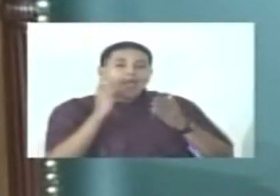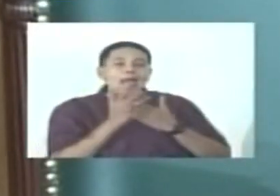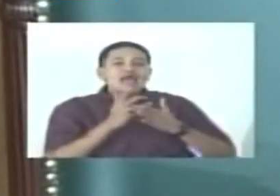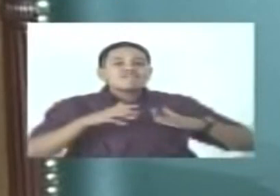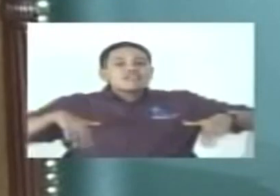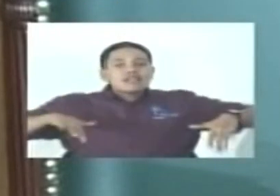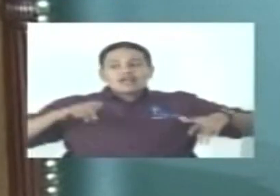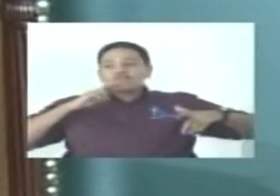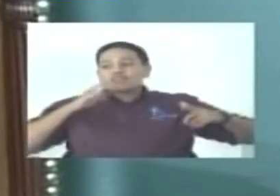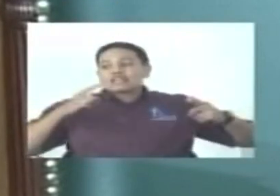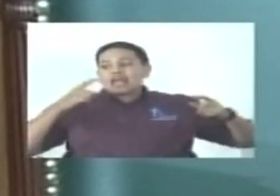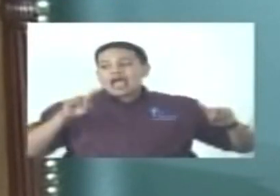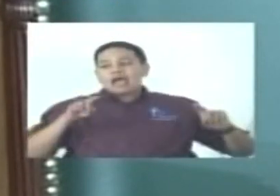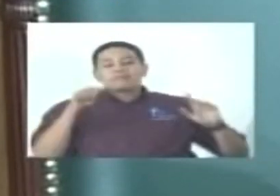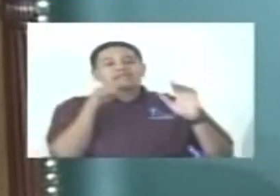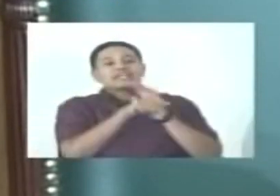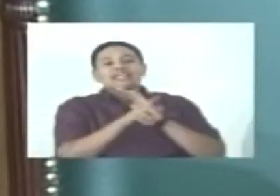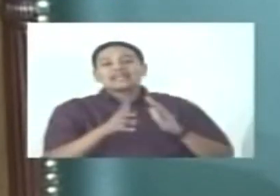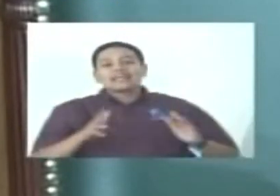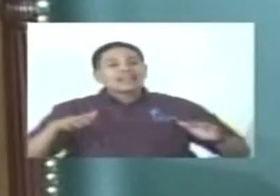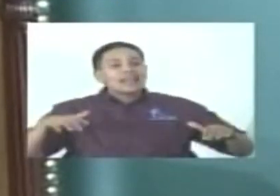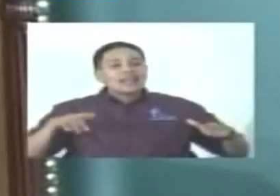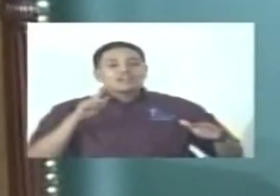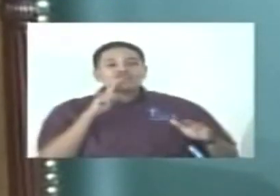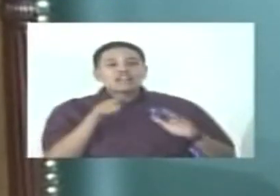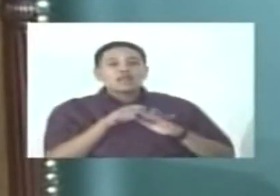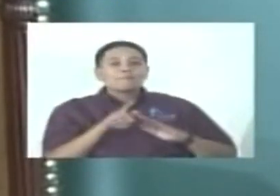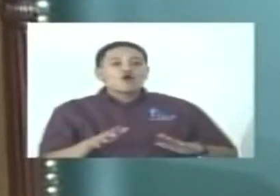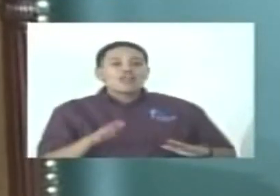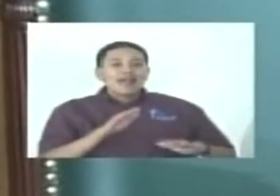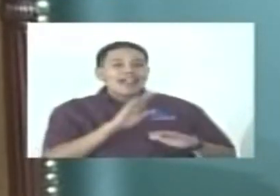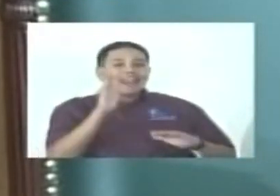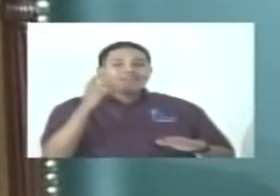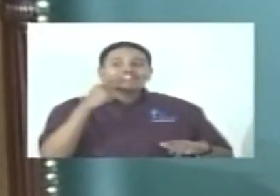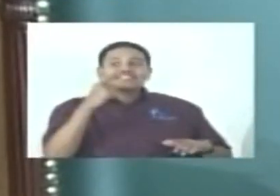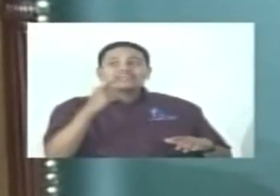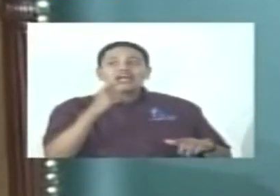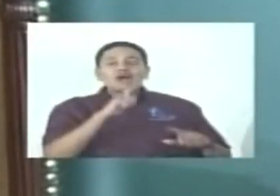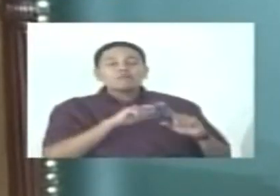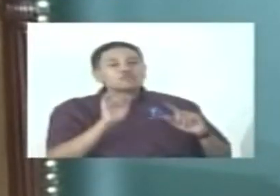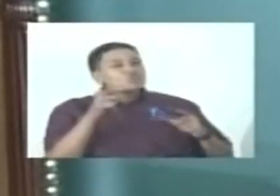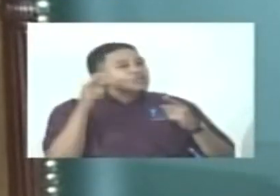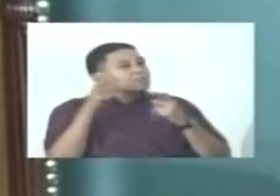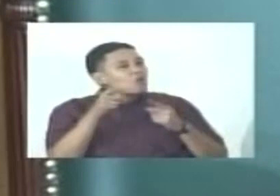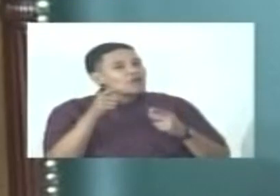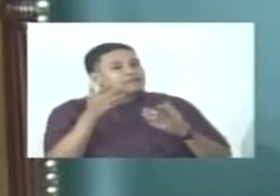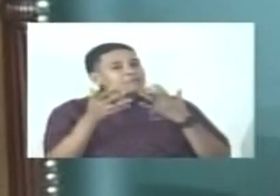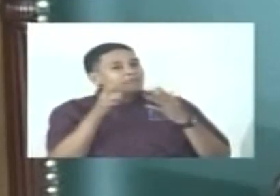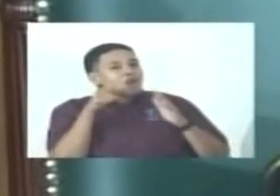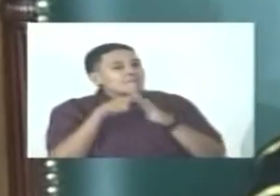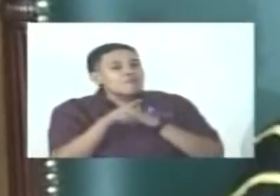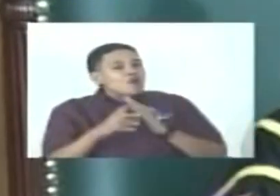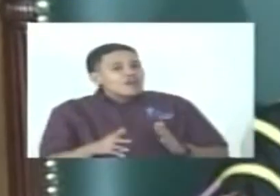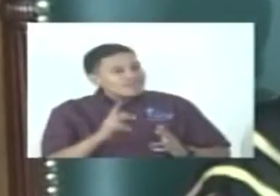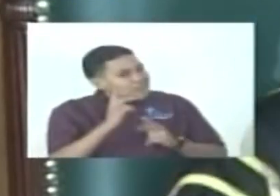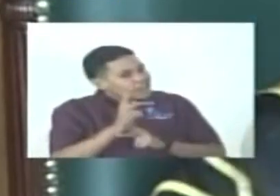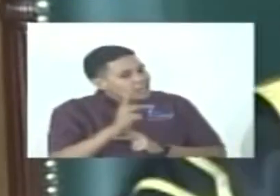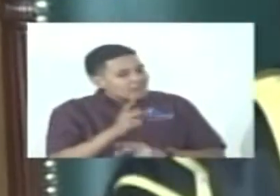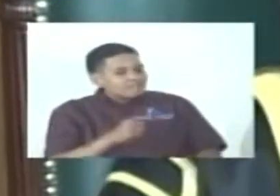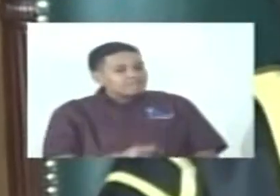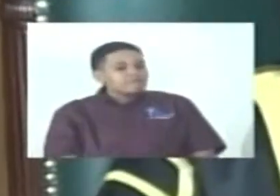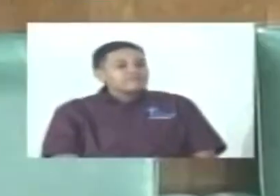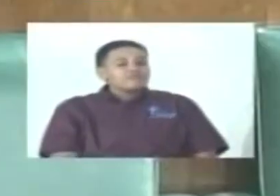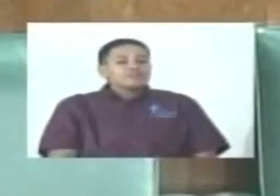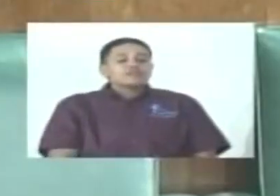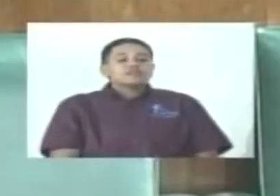that it was killing, was murder. I didn't say anything to you, but I just pointed out to you. Mr. President, I appreciate what you